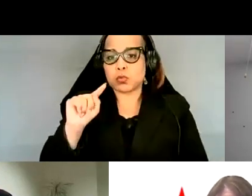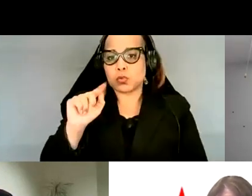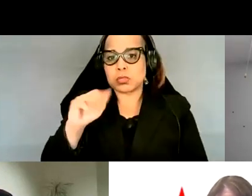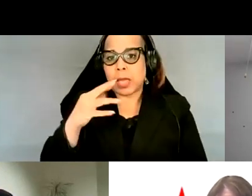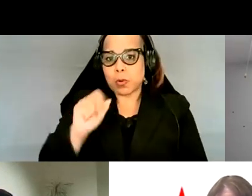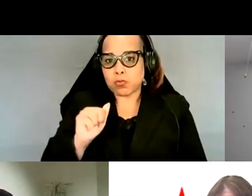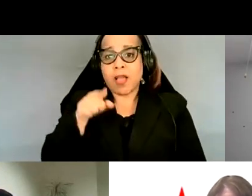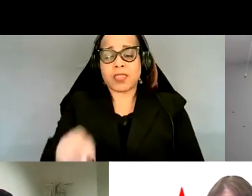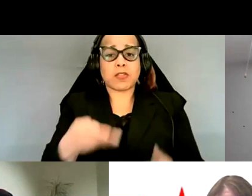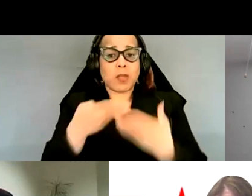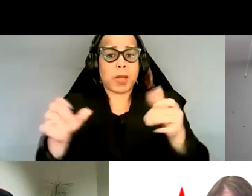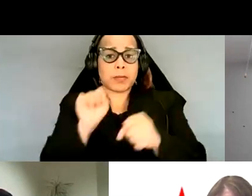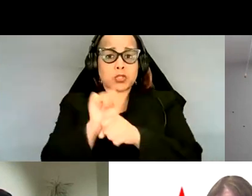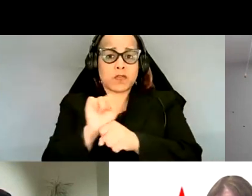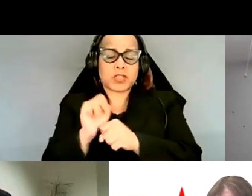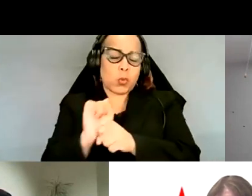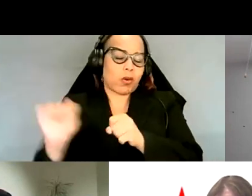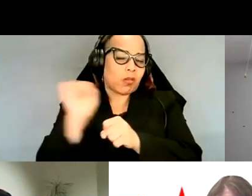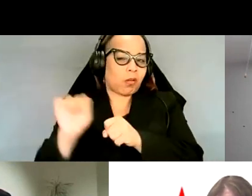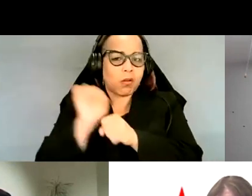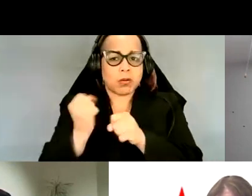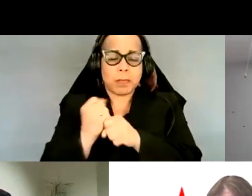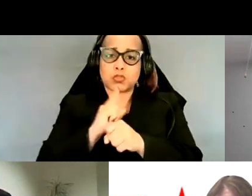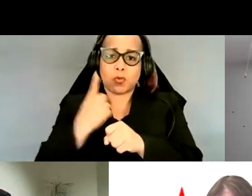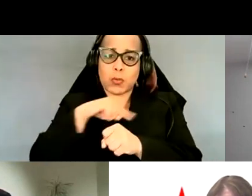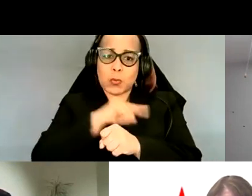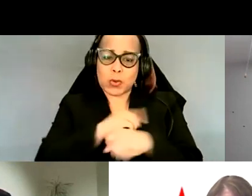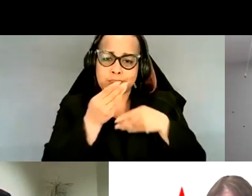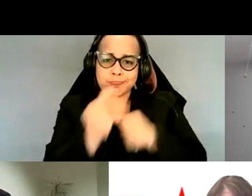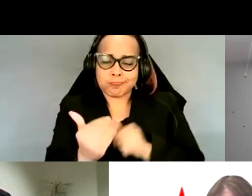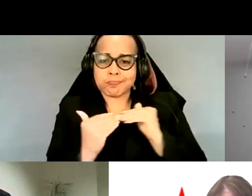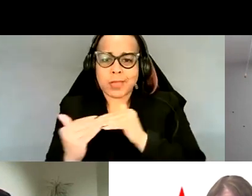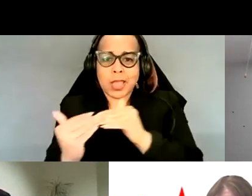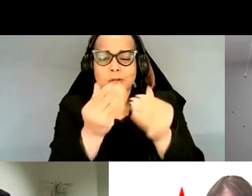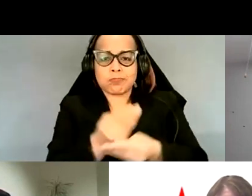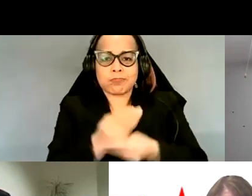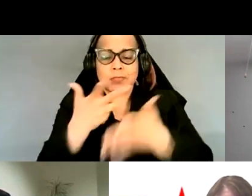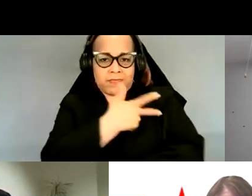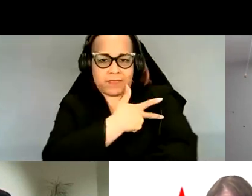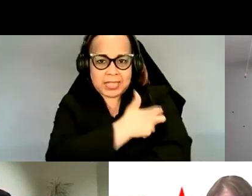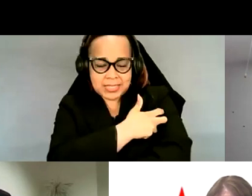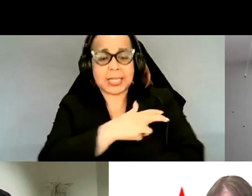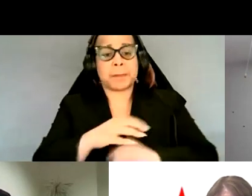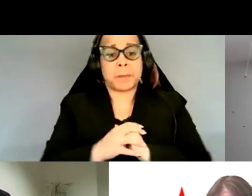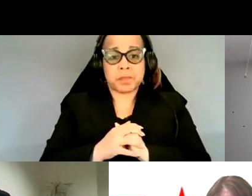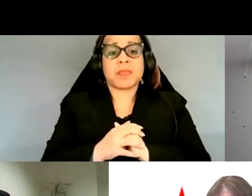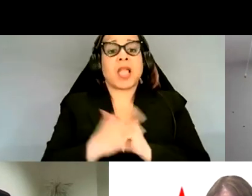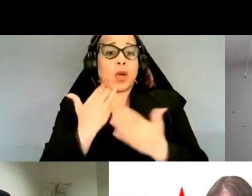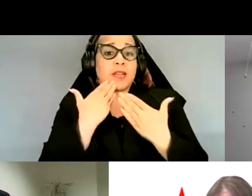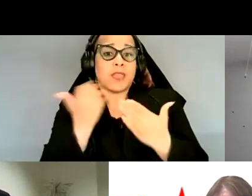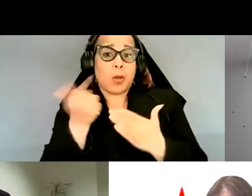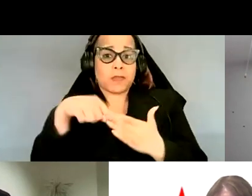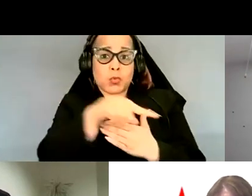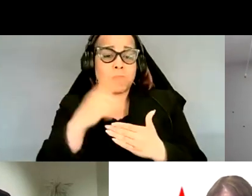These are public servants who are working very hard to make sure we are efficiently and equitably distributing the vaccine. And I'd like to thank all of you